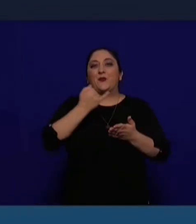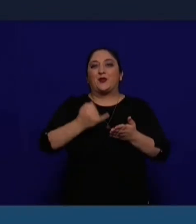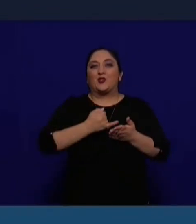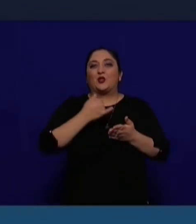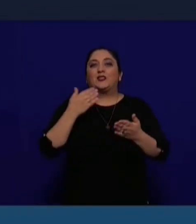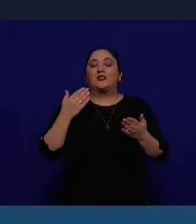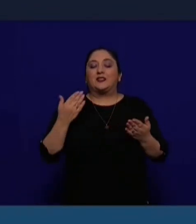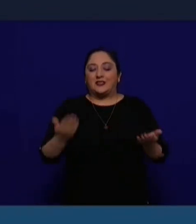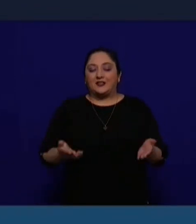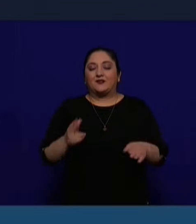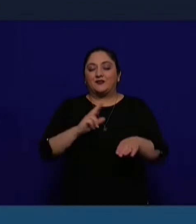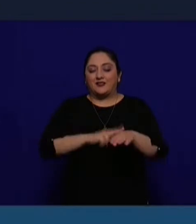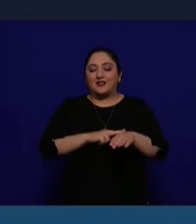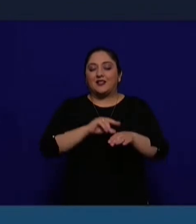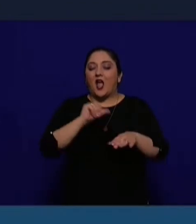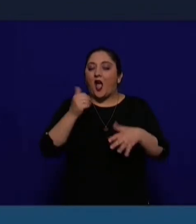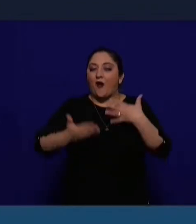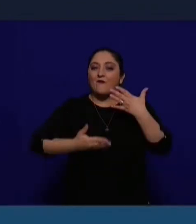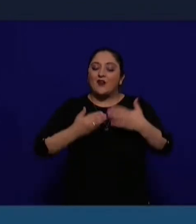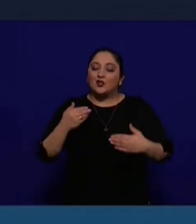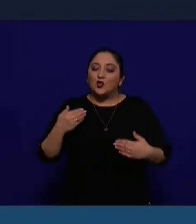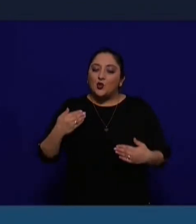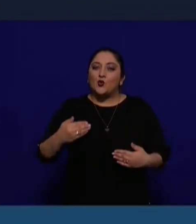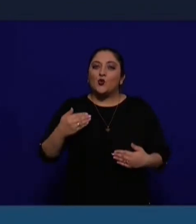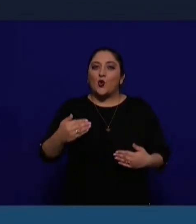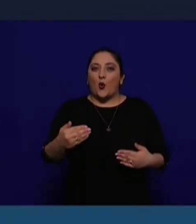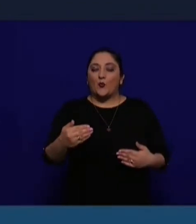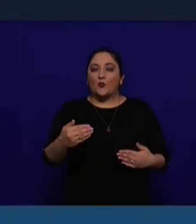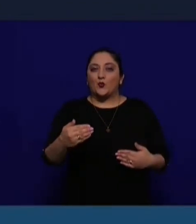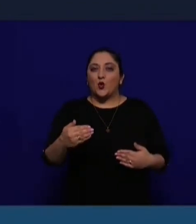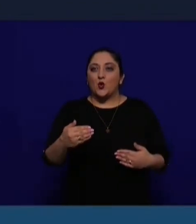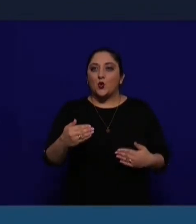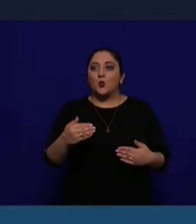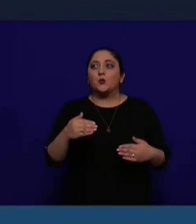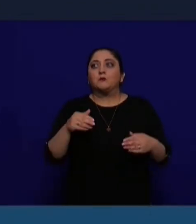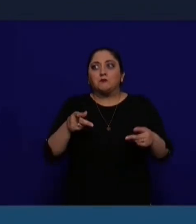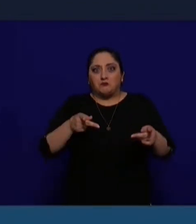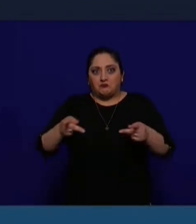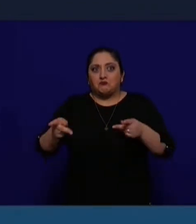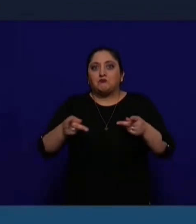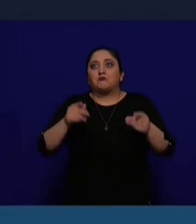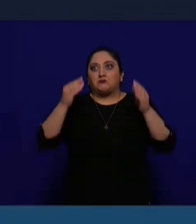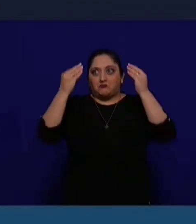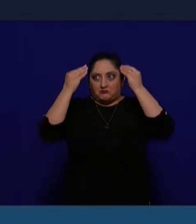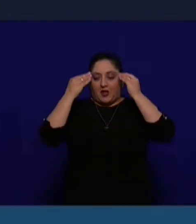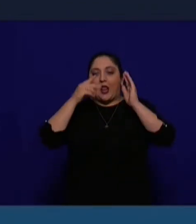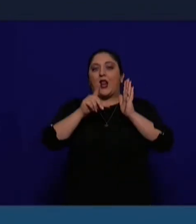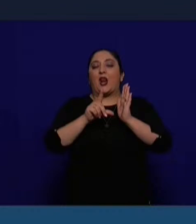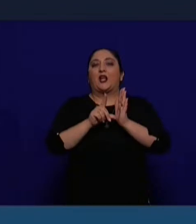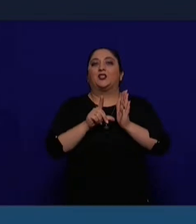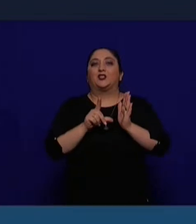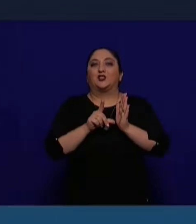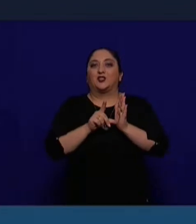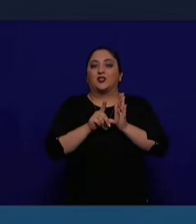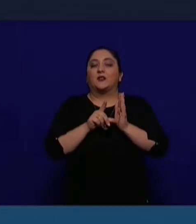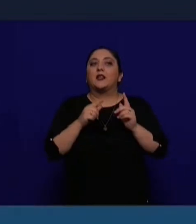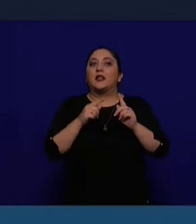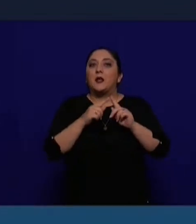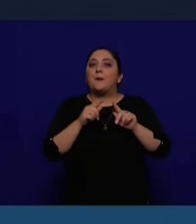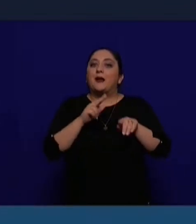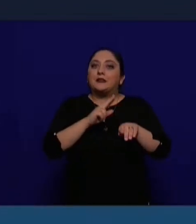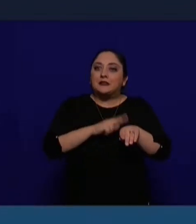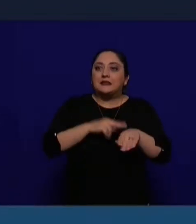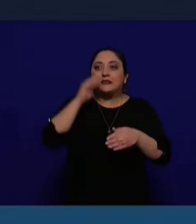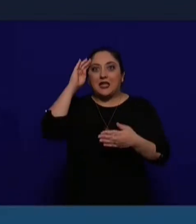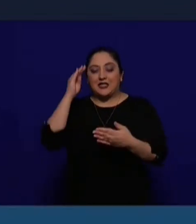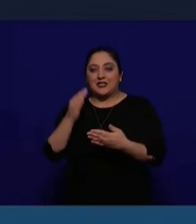dawn l-affarijiet jibqgħu għaddejjin ċertu modi fejn inti jkollok ukoll ċertu restrizzjonijiet li qegħdin fil-post imma anke kif inti tieħu